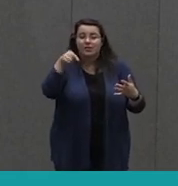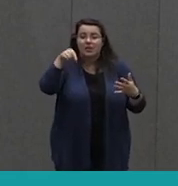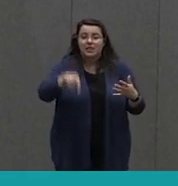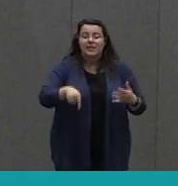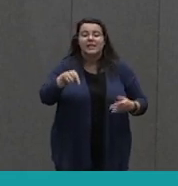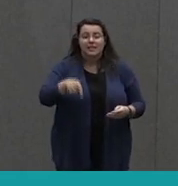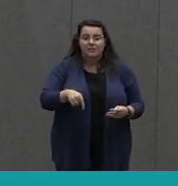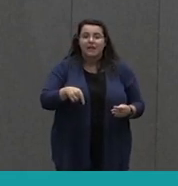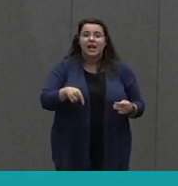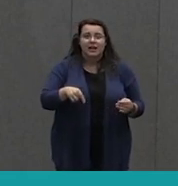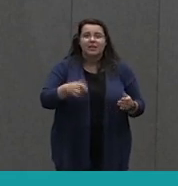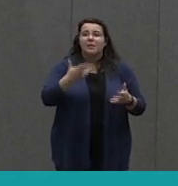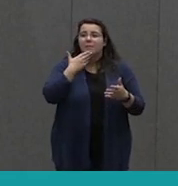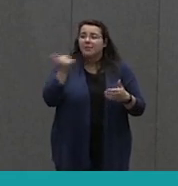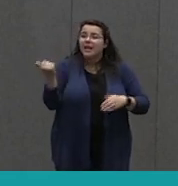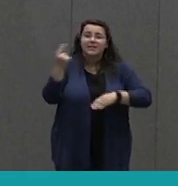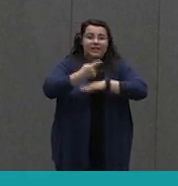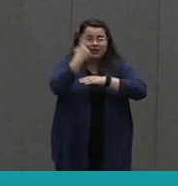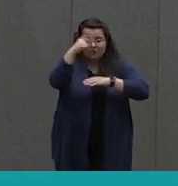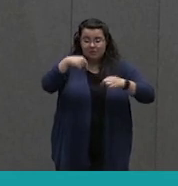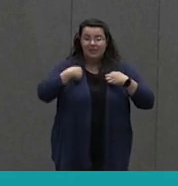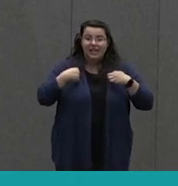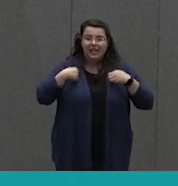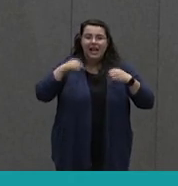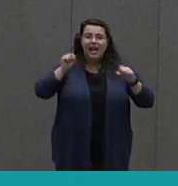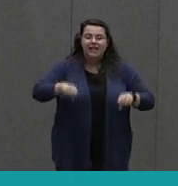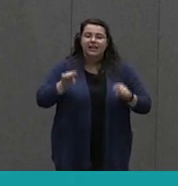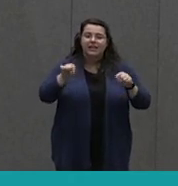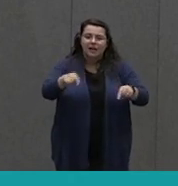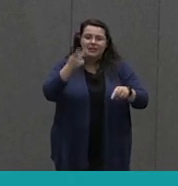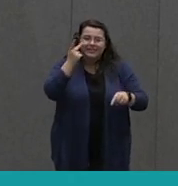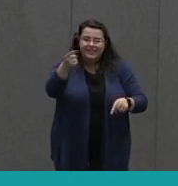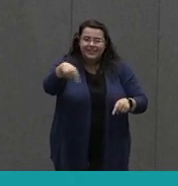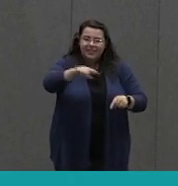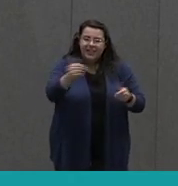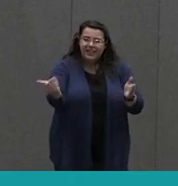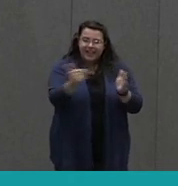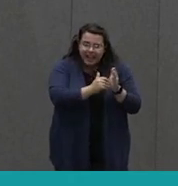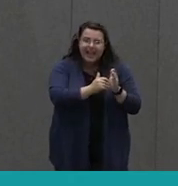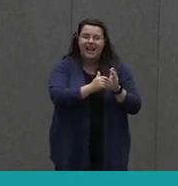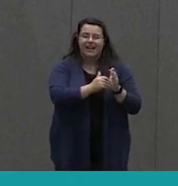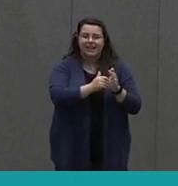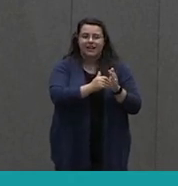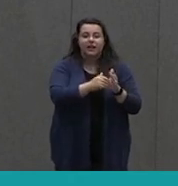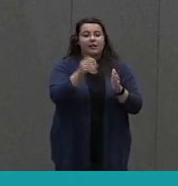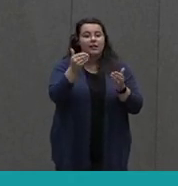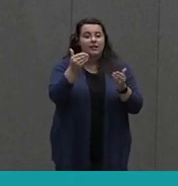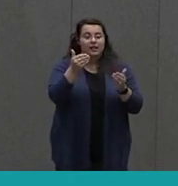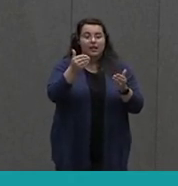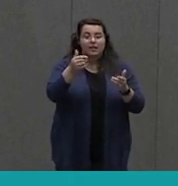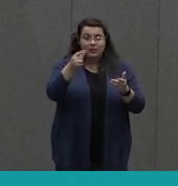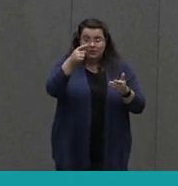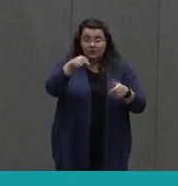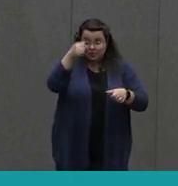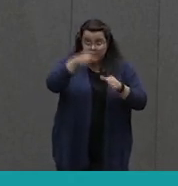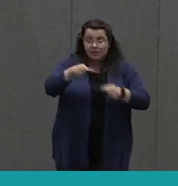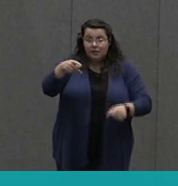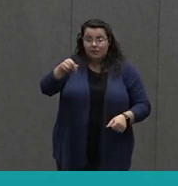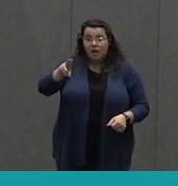says, I'm coming up. Catch me, guys. All the way up, he says his sound. D, D, D,